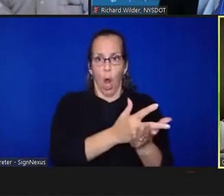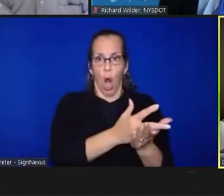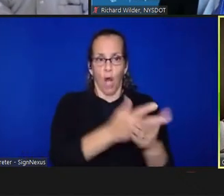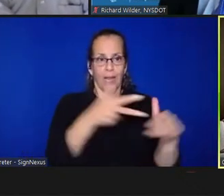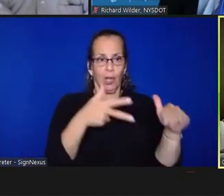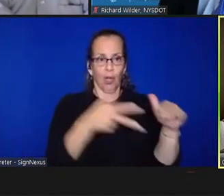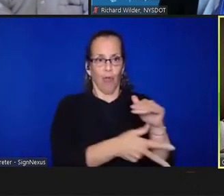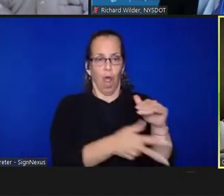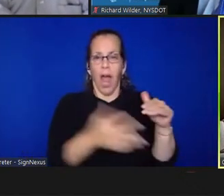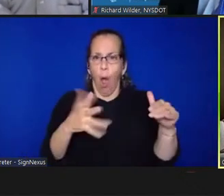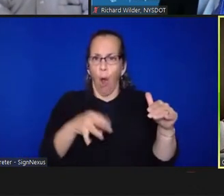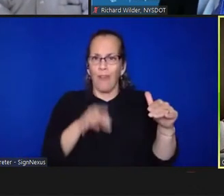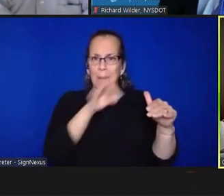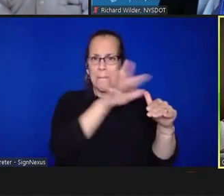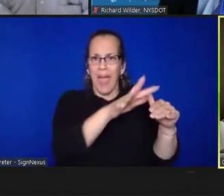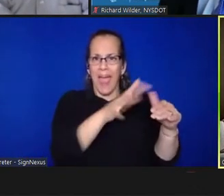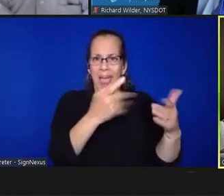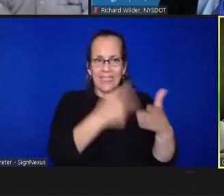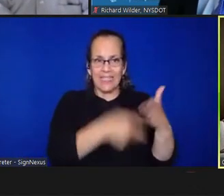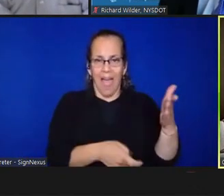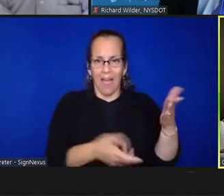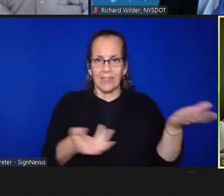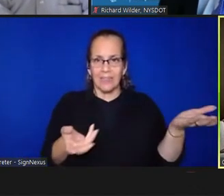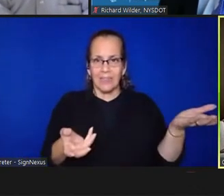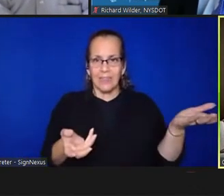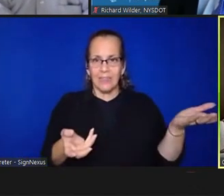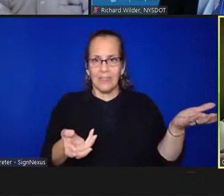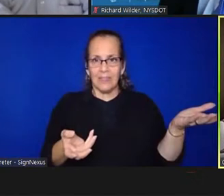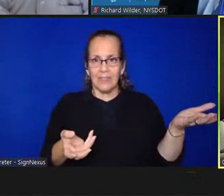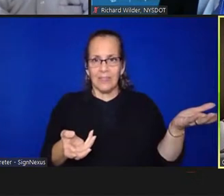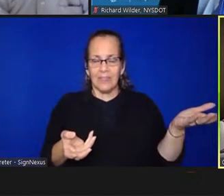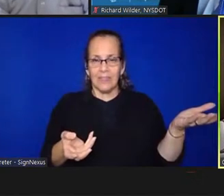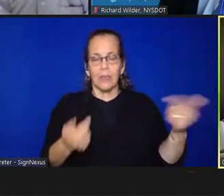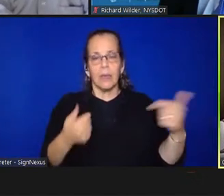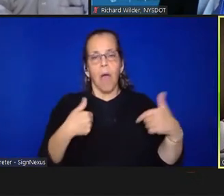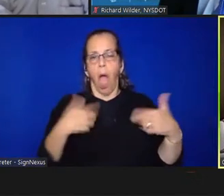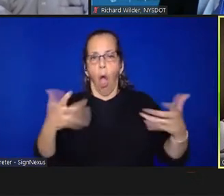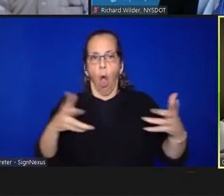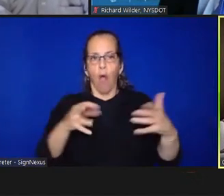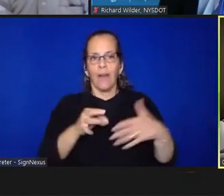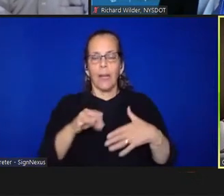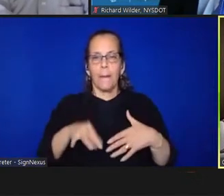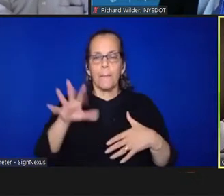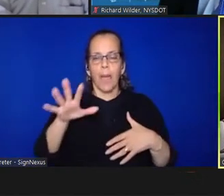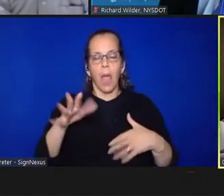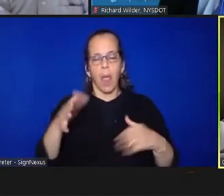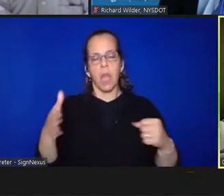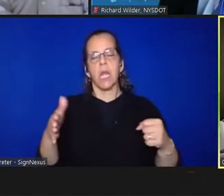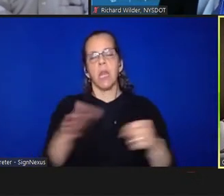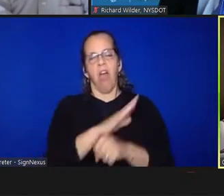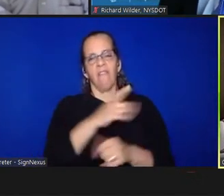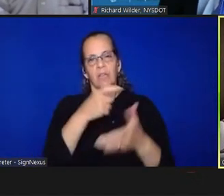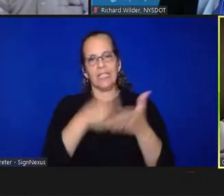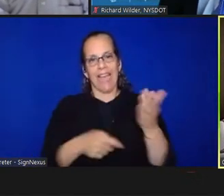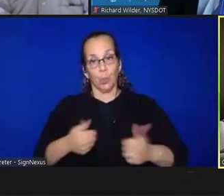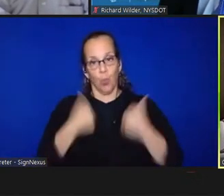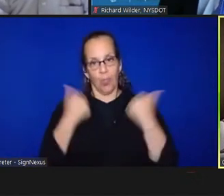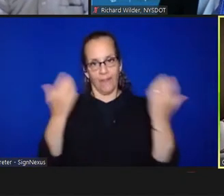I already paid for and pay tax on um I already pay enough taxes to live here